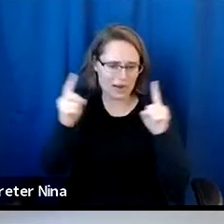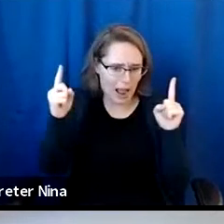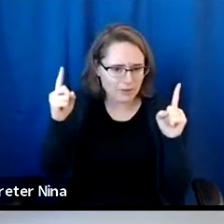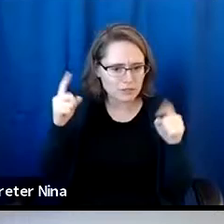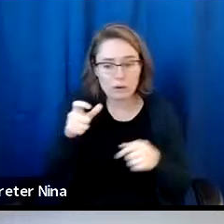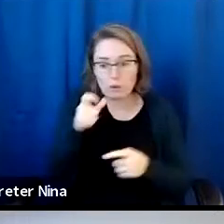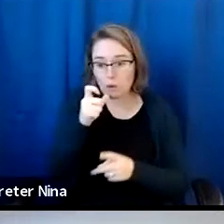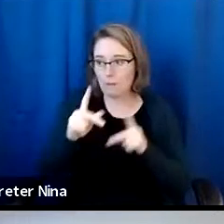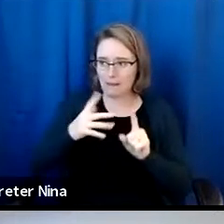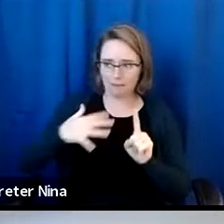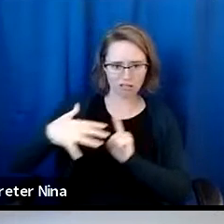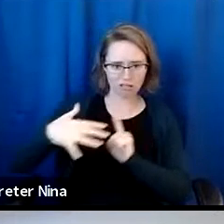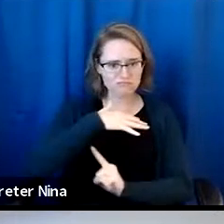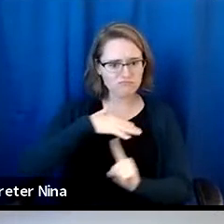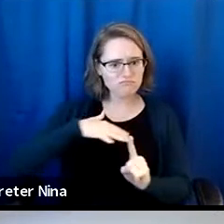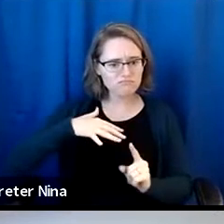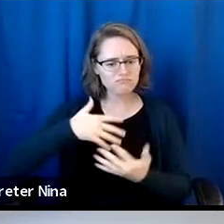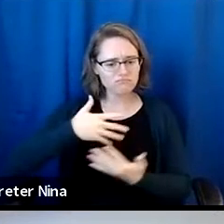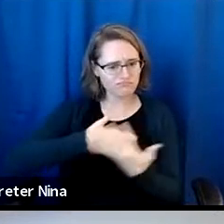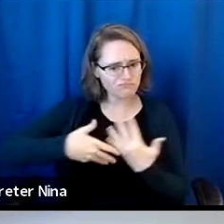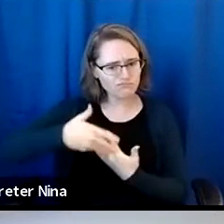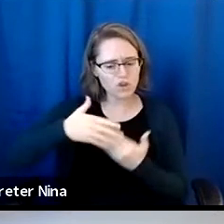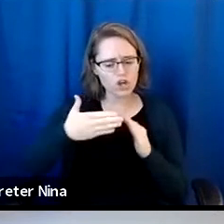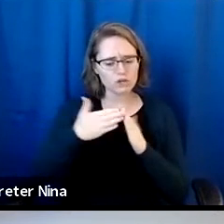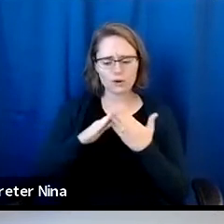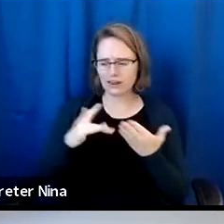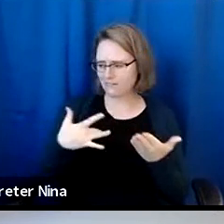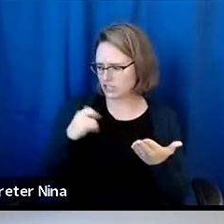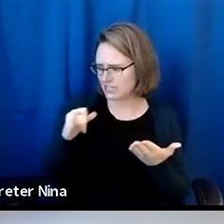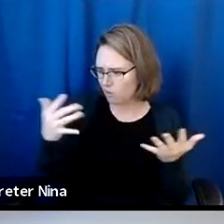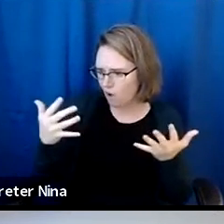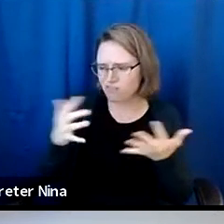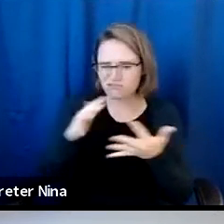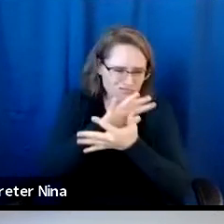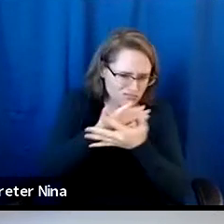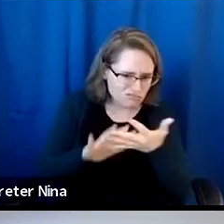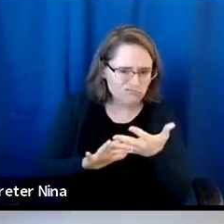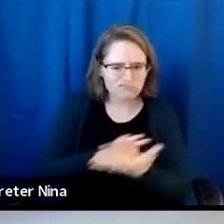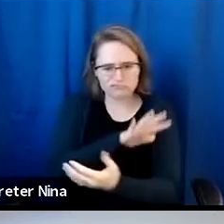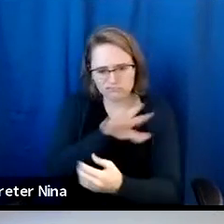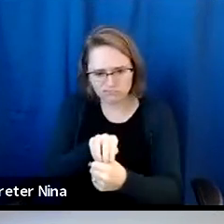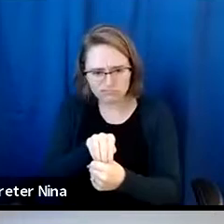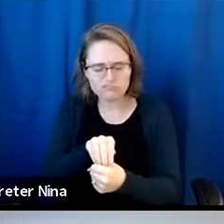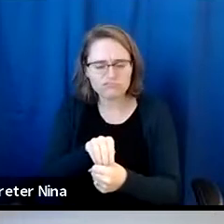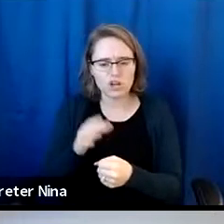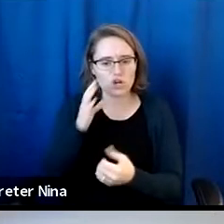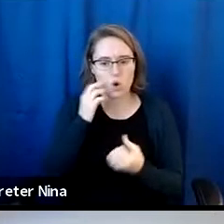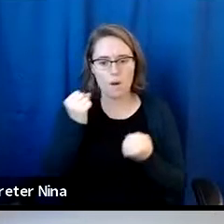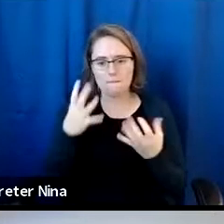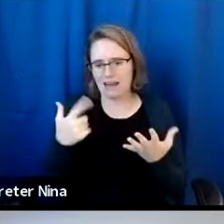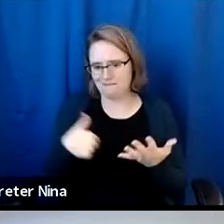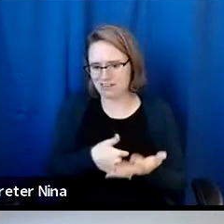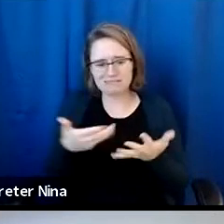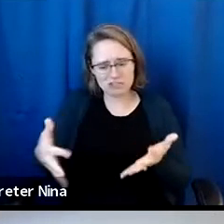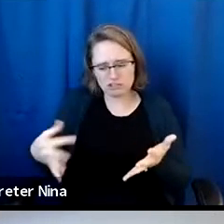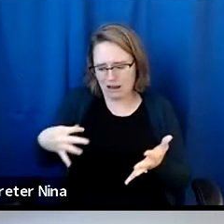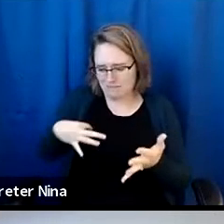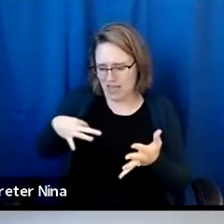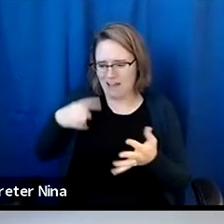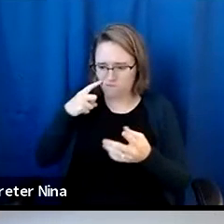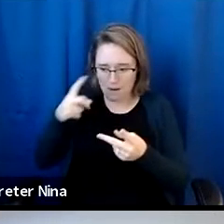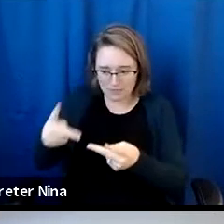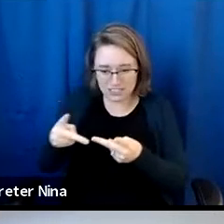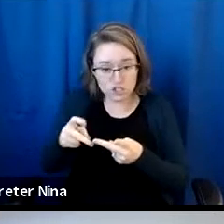people around you? What is your community like? All of those things have to come into place. I know that many of us have applied for positions or